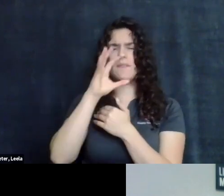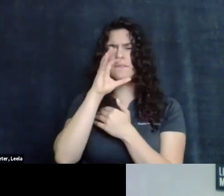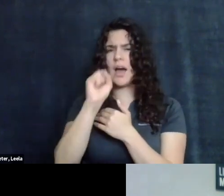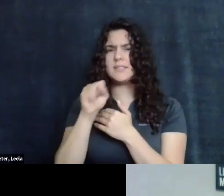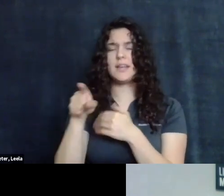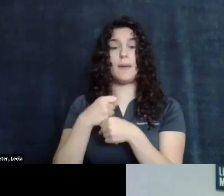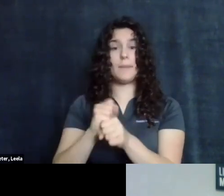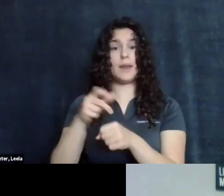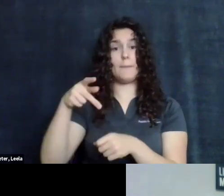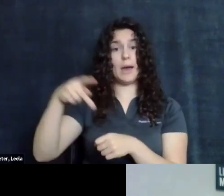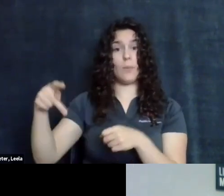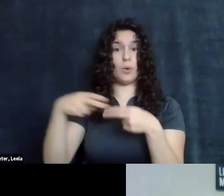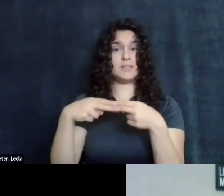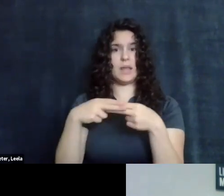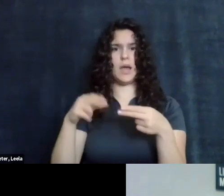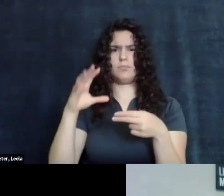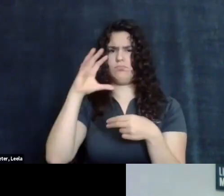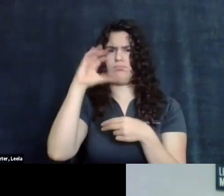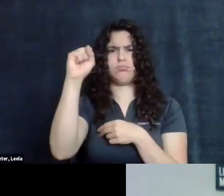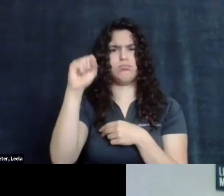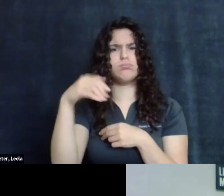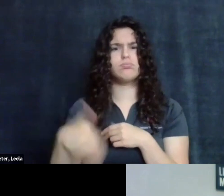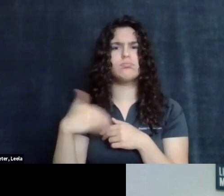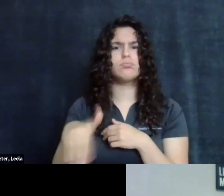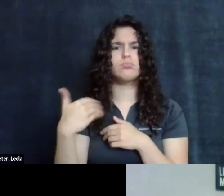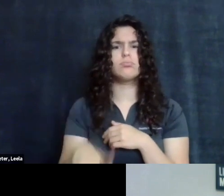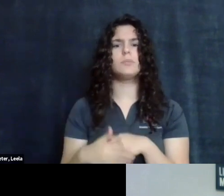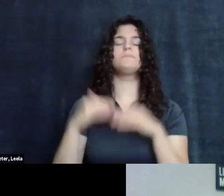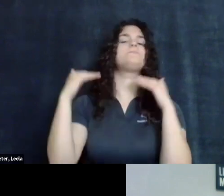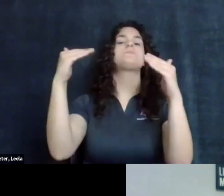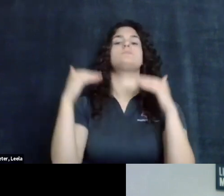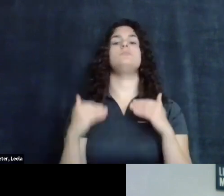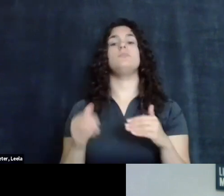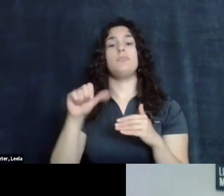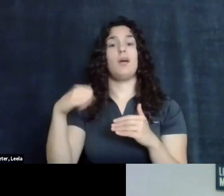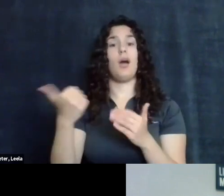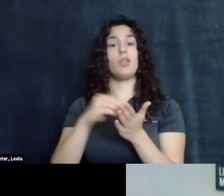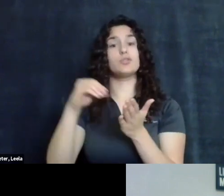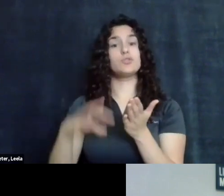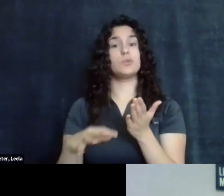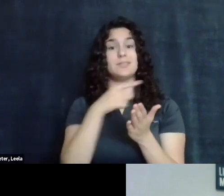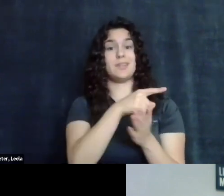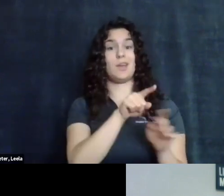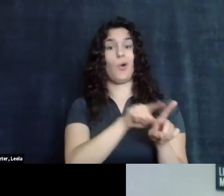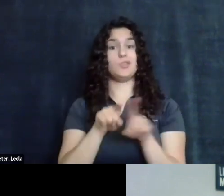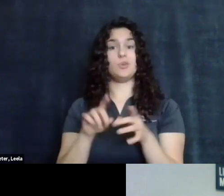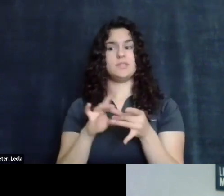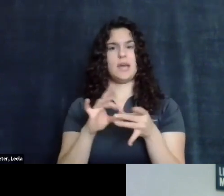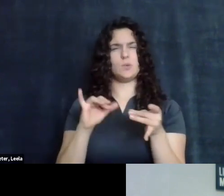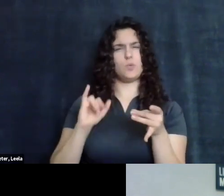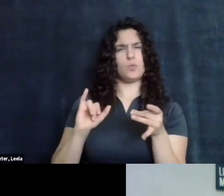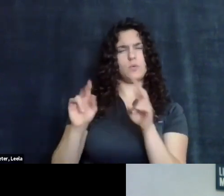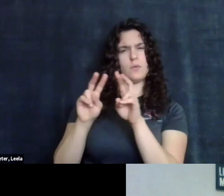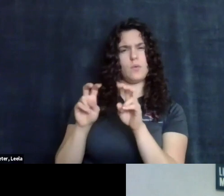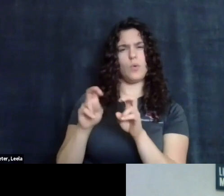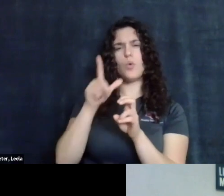slide. Some students also said, let's find out women